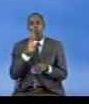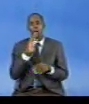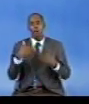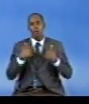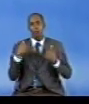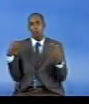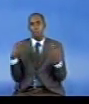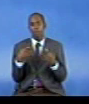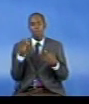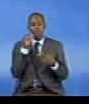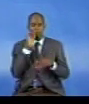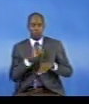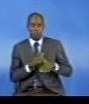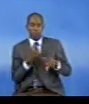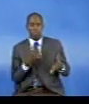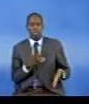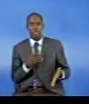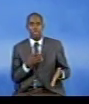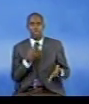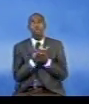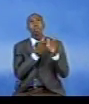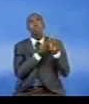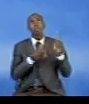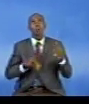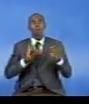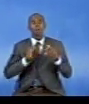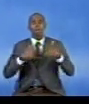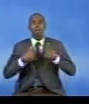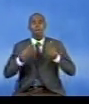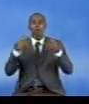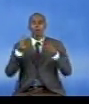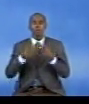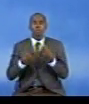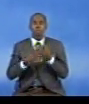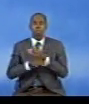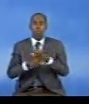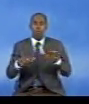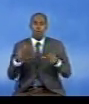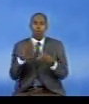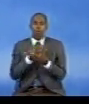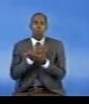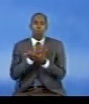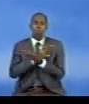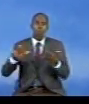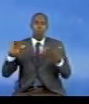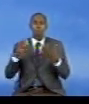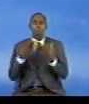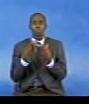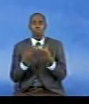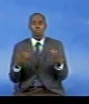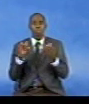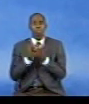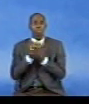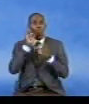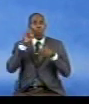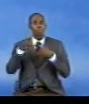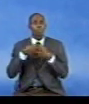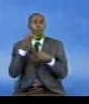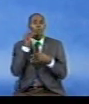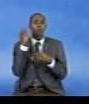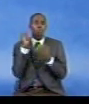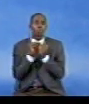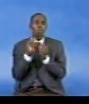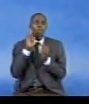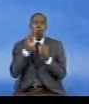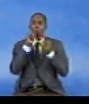said, God, I have come to a ground of divine solution, that as I'm going, I will go with my blessing. And I pray. After the prayer,